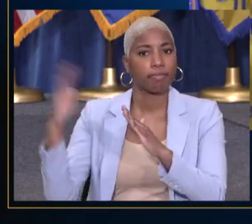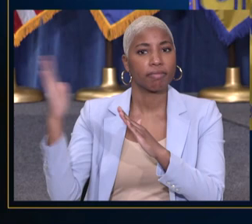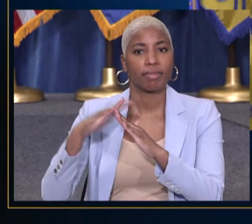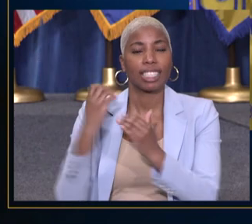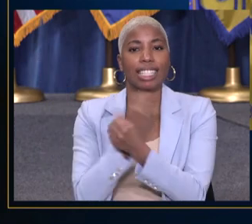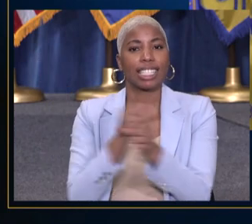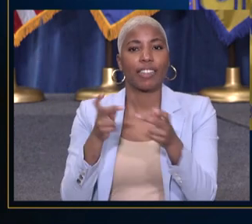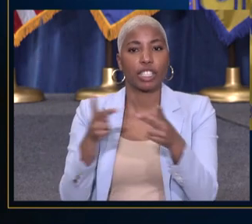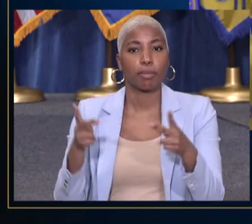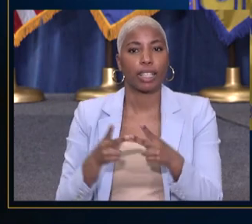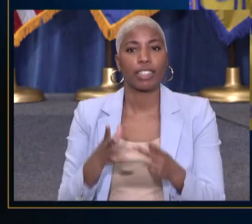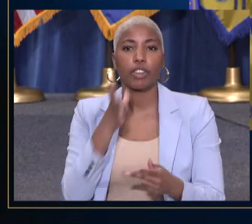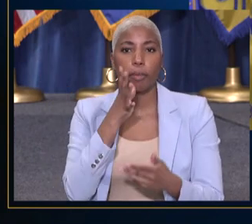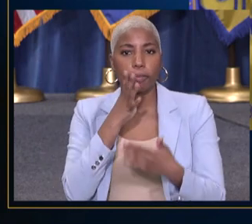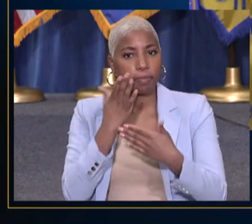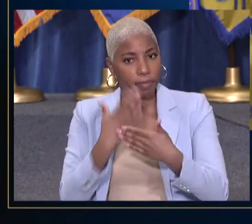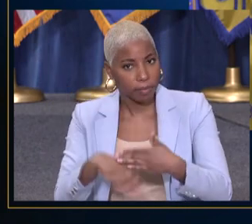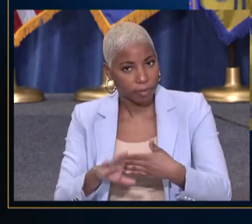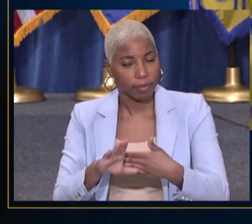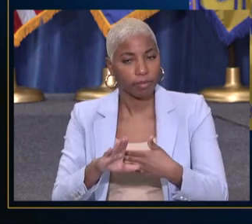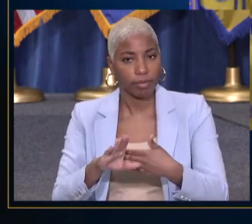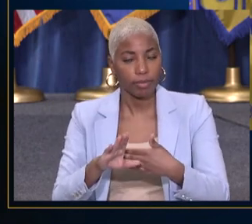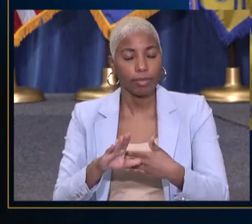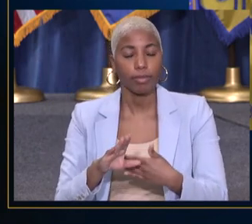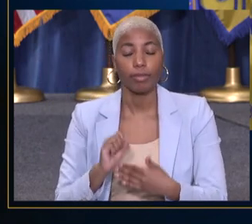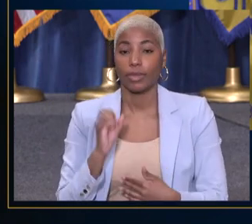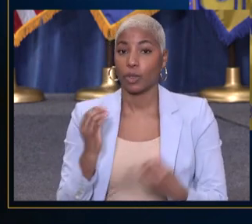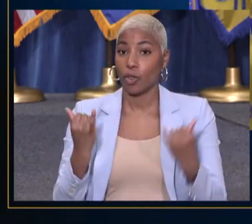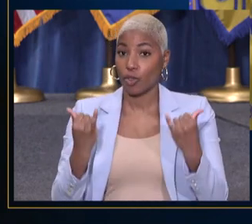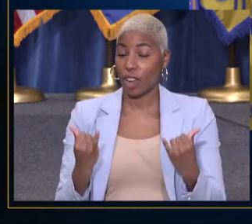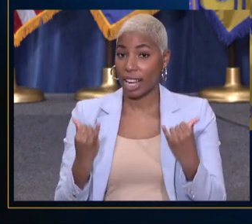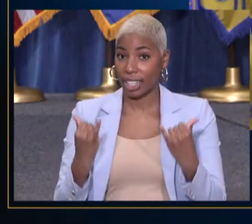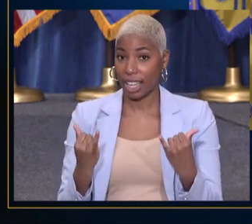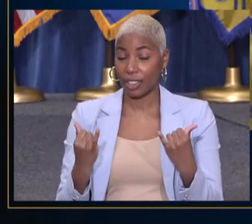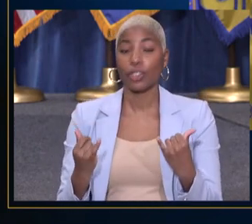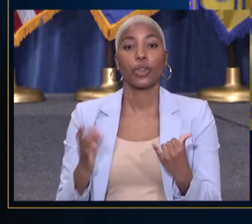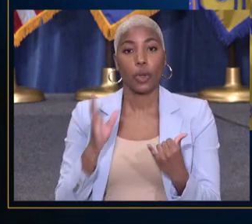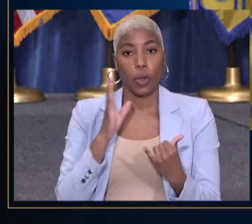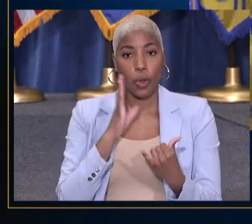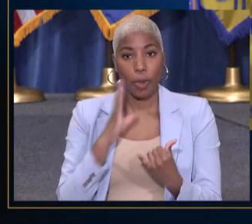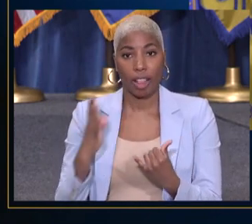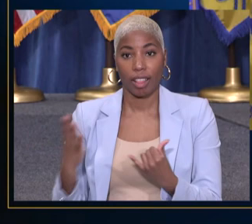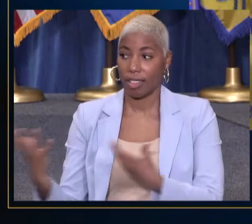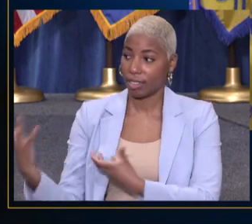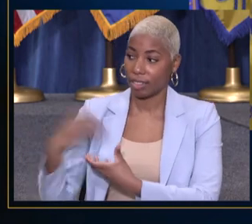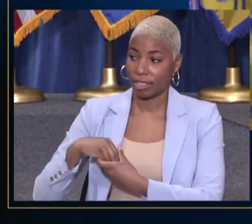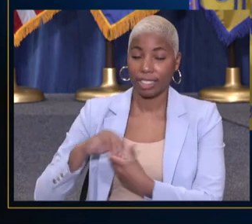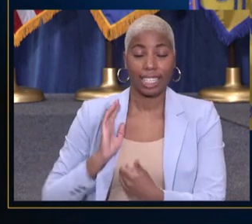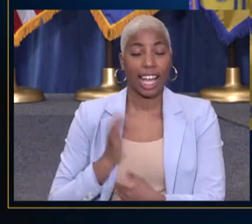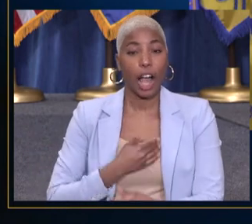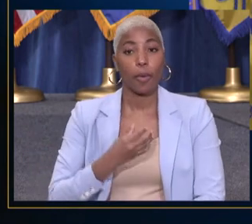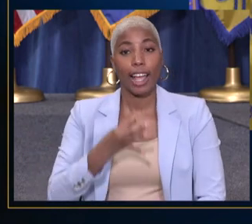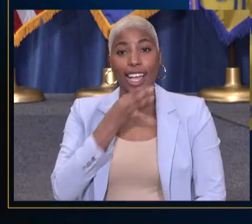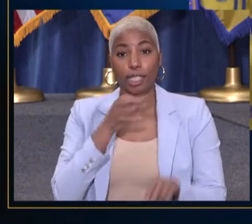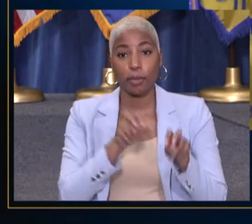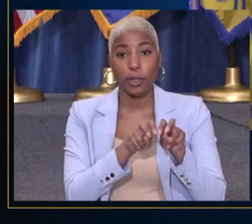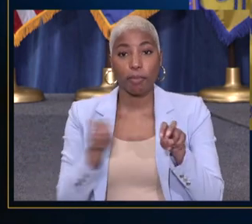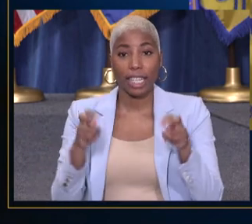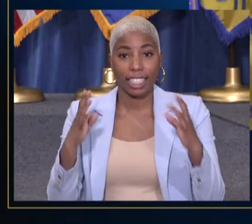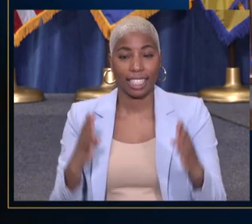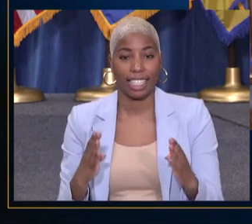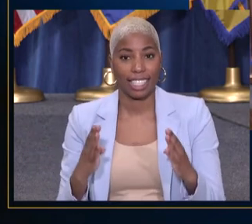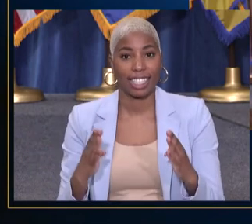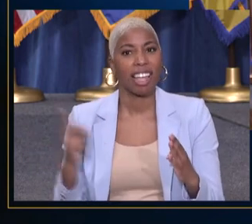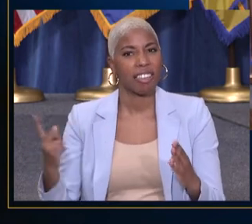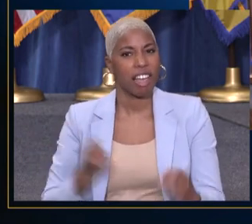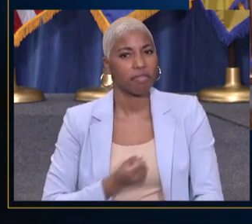places for women to give birth. So right now, I'm going to join our expert panelists who has something